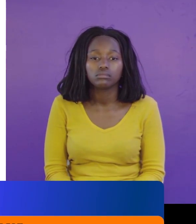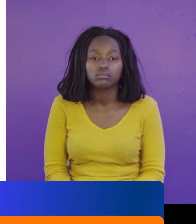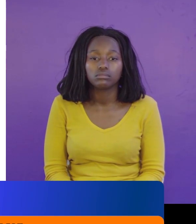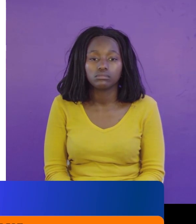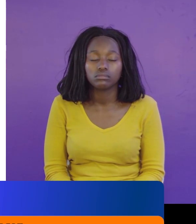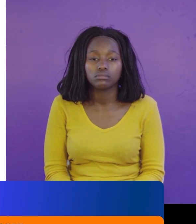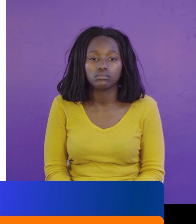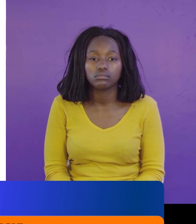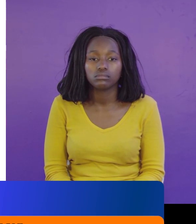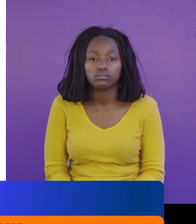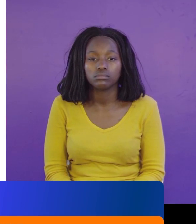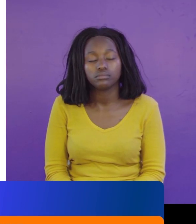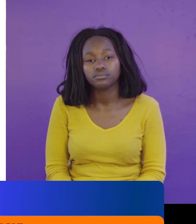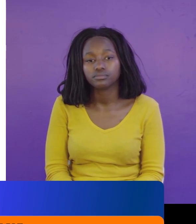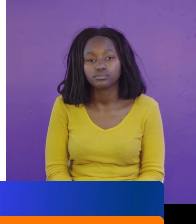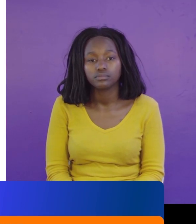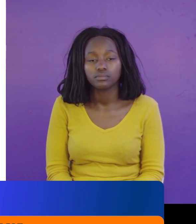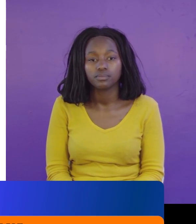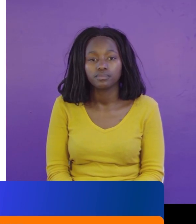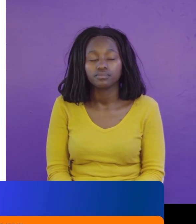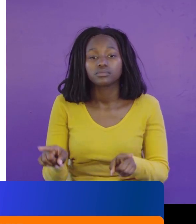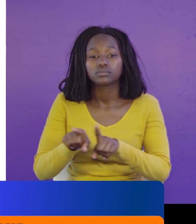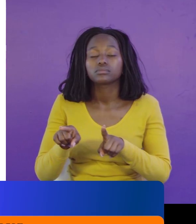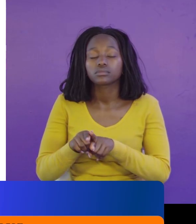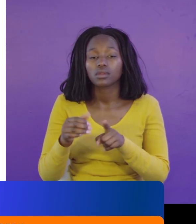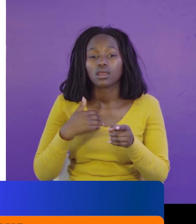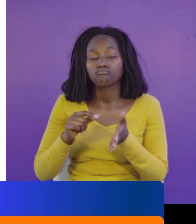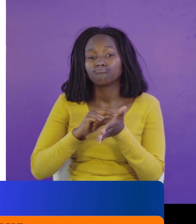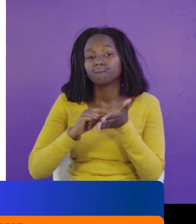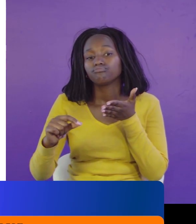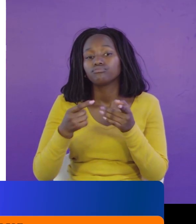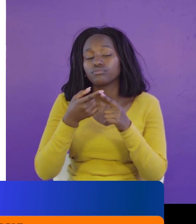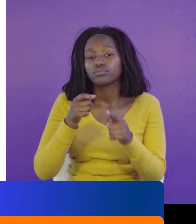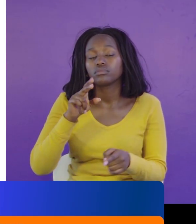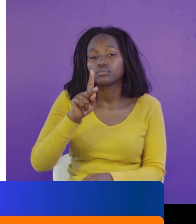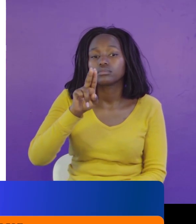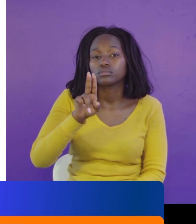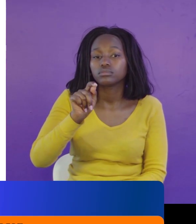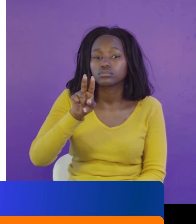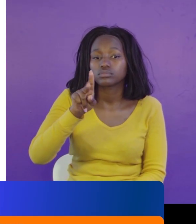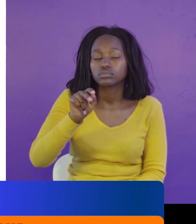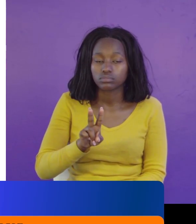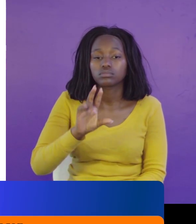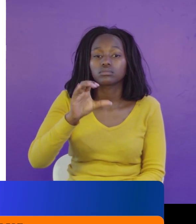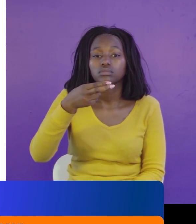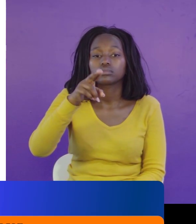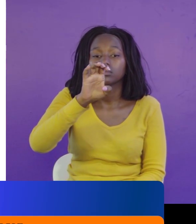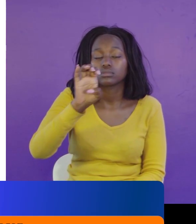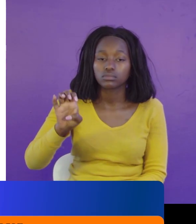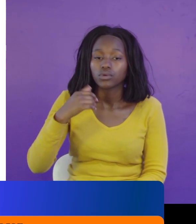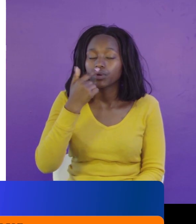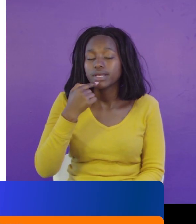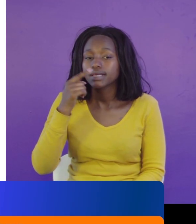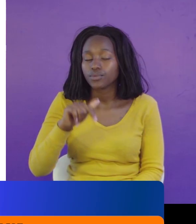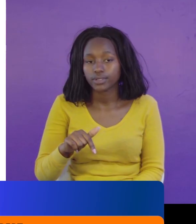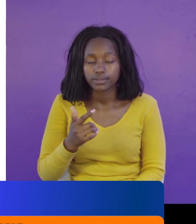And we have a quote there by Kitutu Chache South MP Anthony Kibagende, and the quote says,